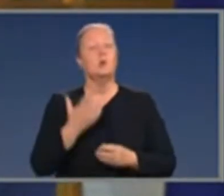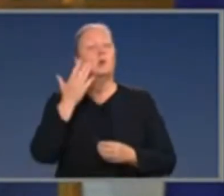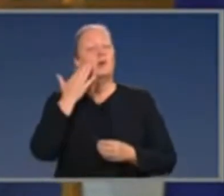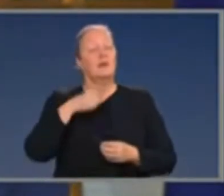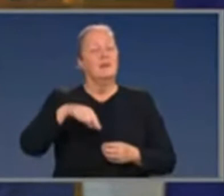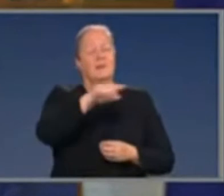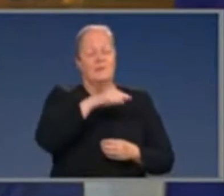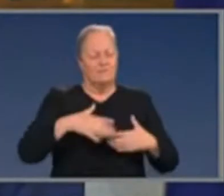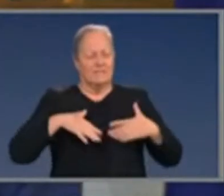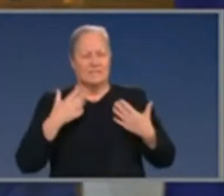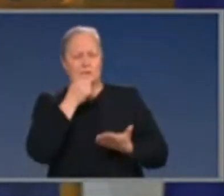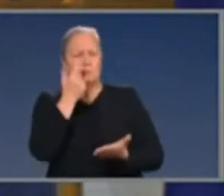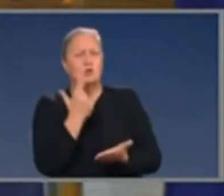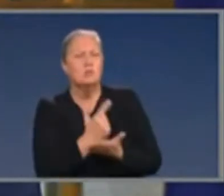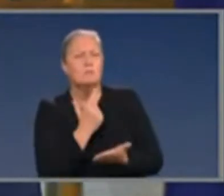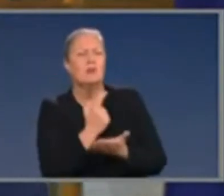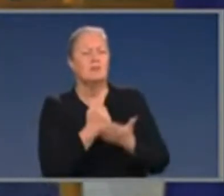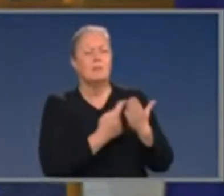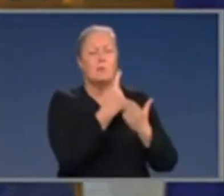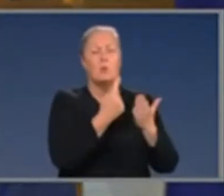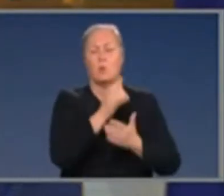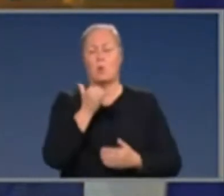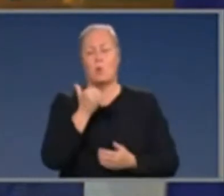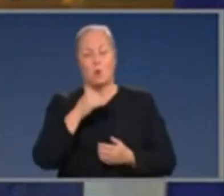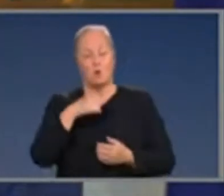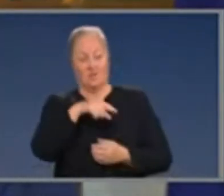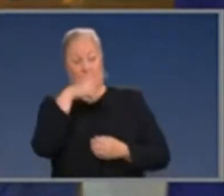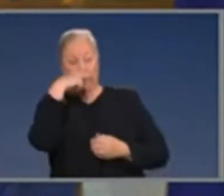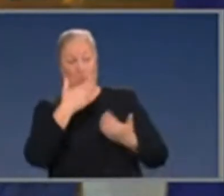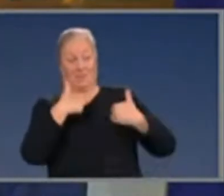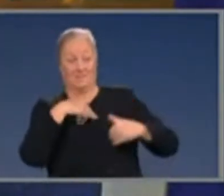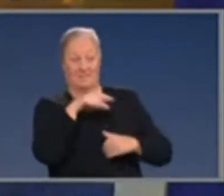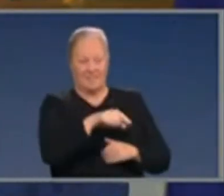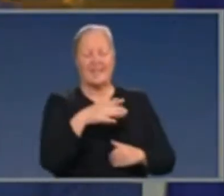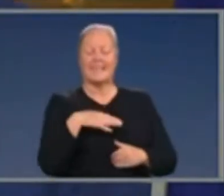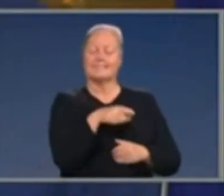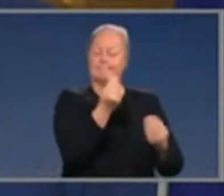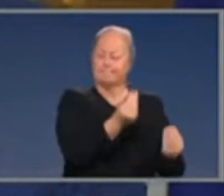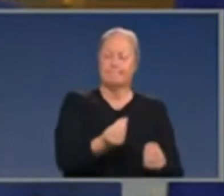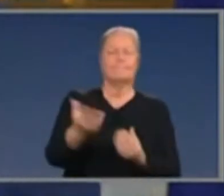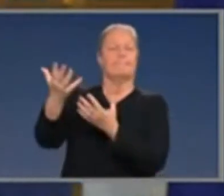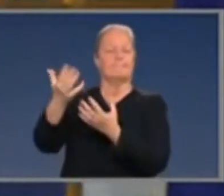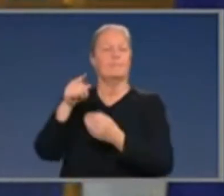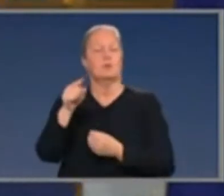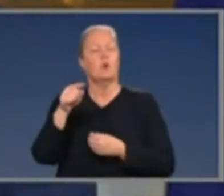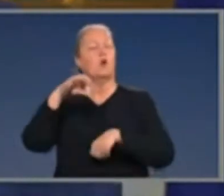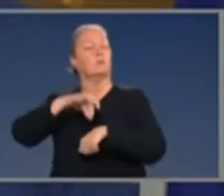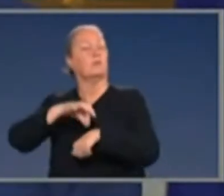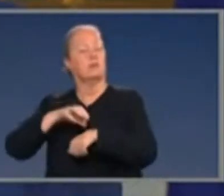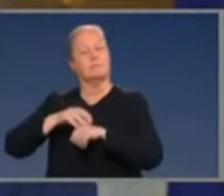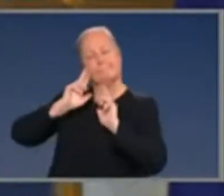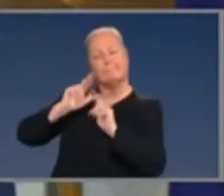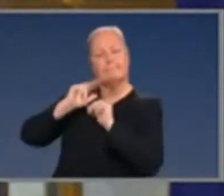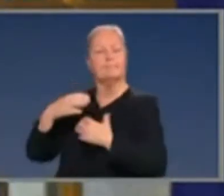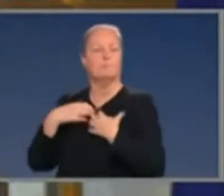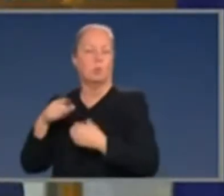the load on the facility or that those residents need hospital care. On no occasion has there